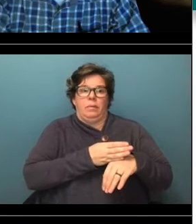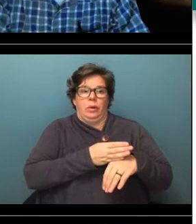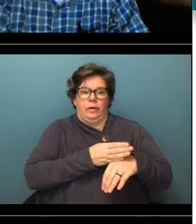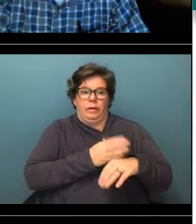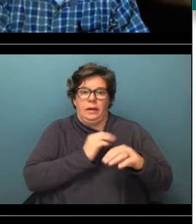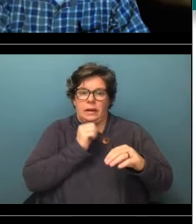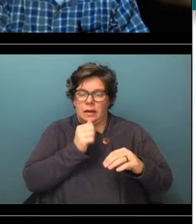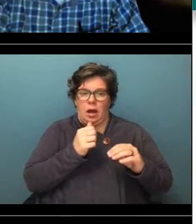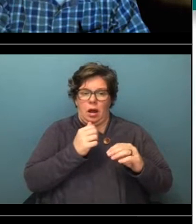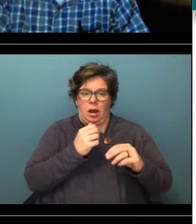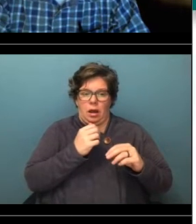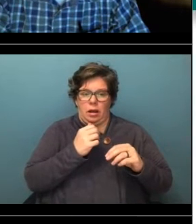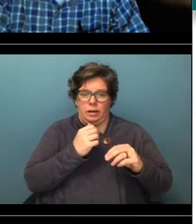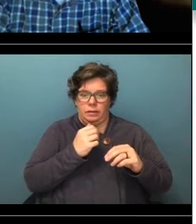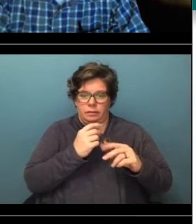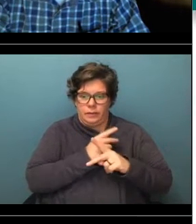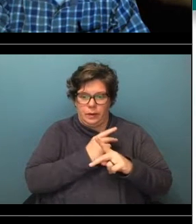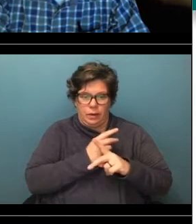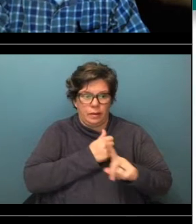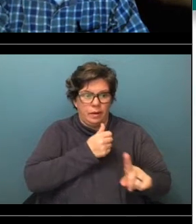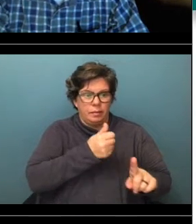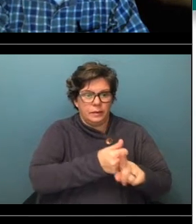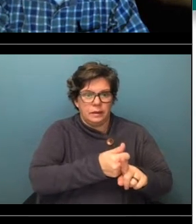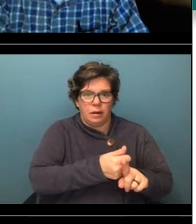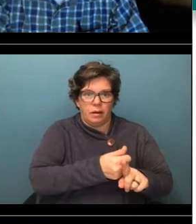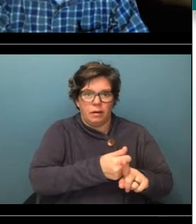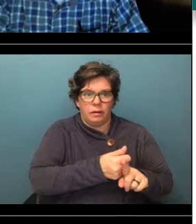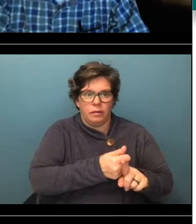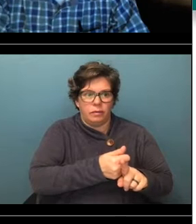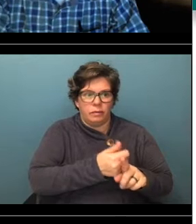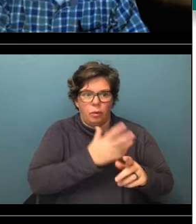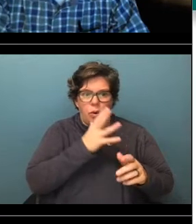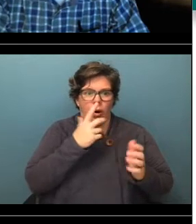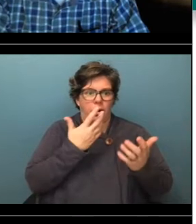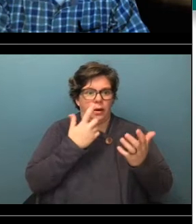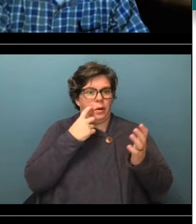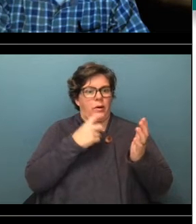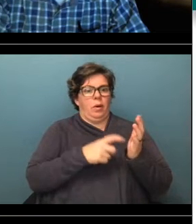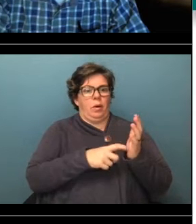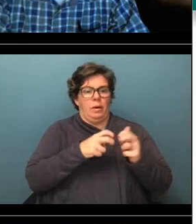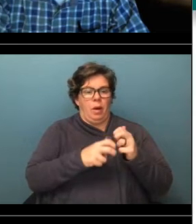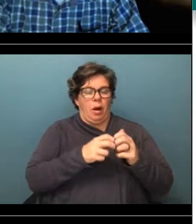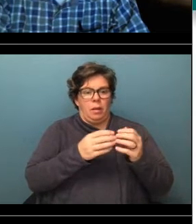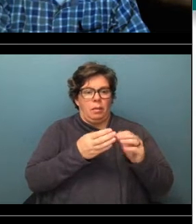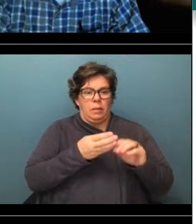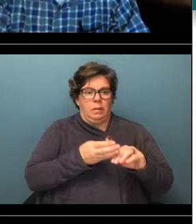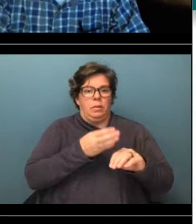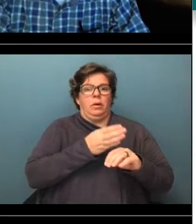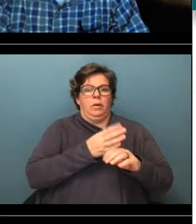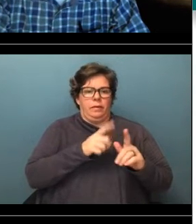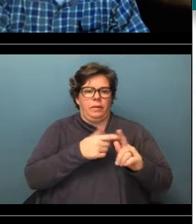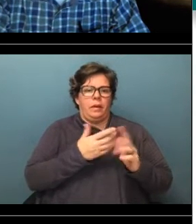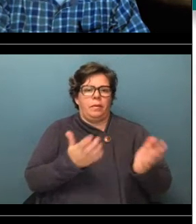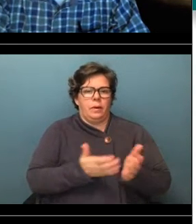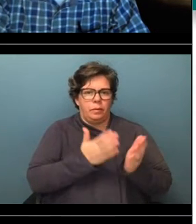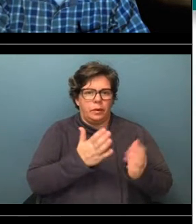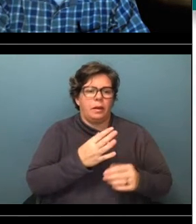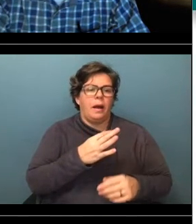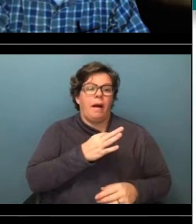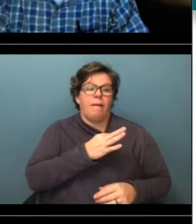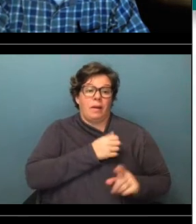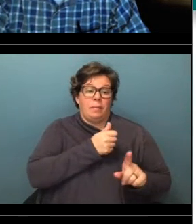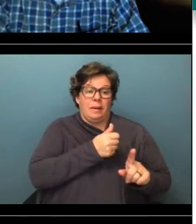not identifying any symptom improvement, then we'll try to encourage a voluntary hospital